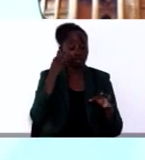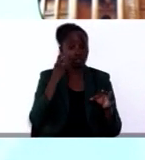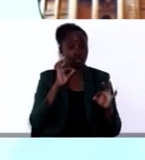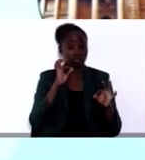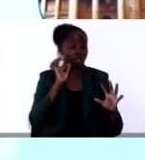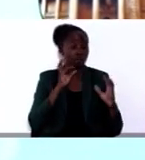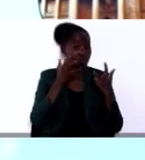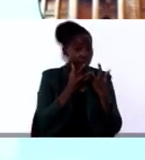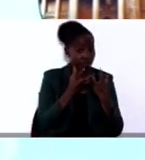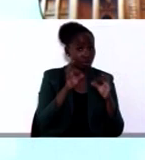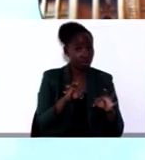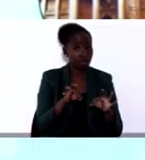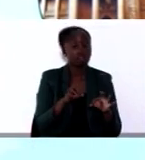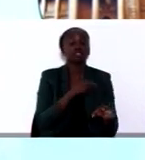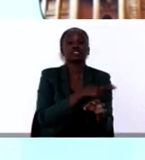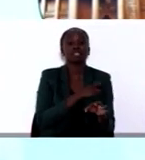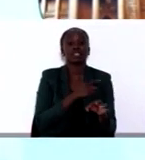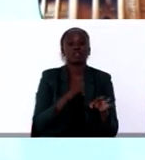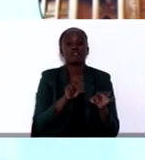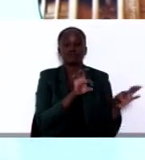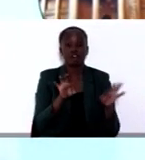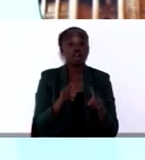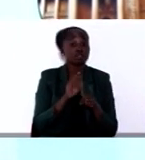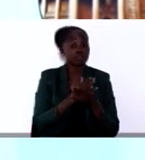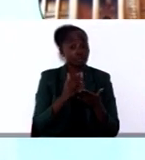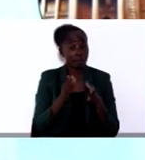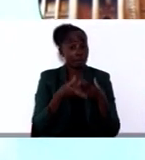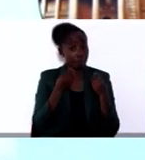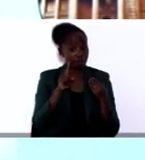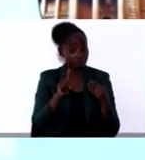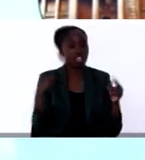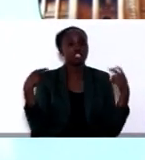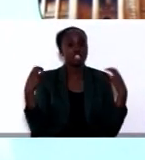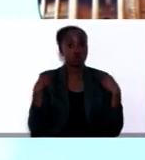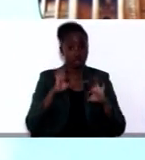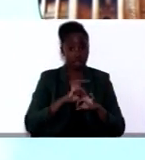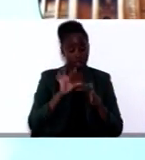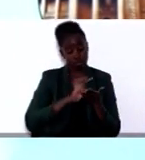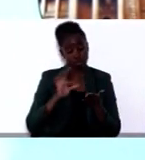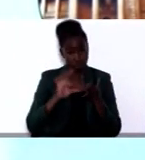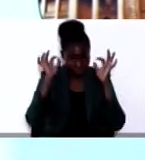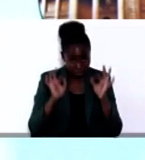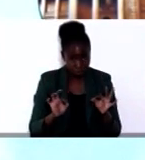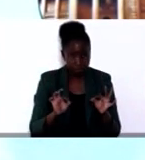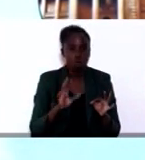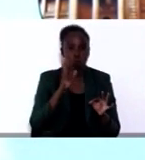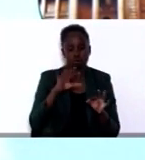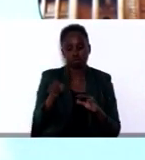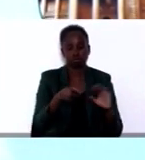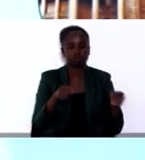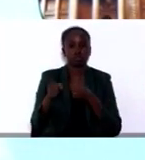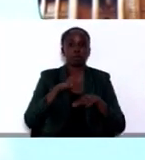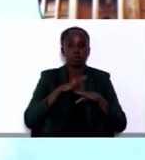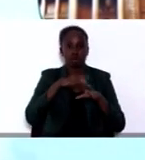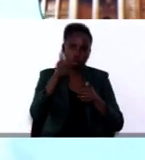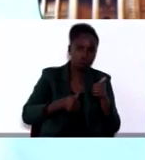security organs, and only those who obtained security clearance have been reappointed to senior positions.